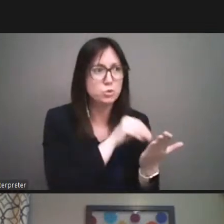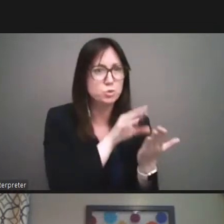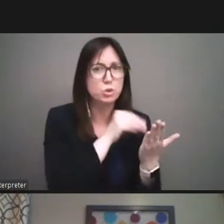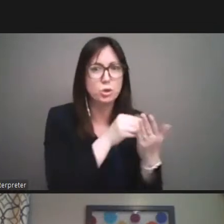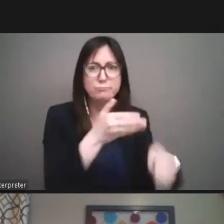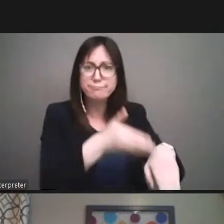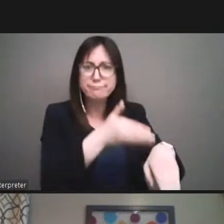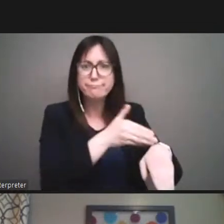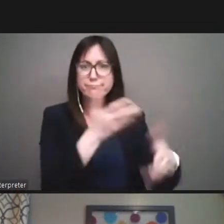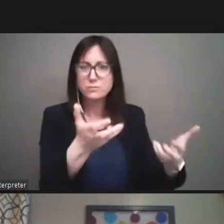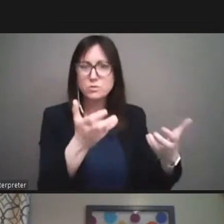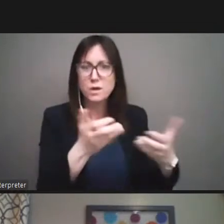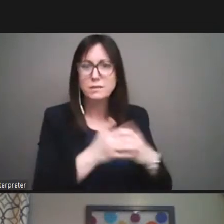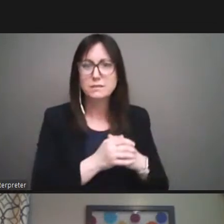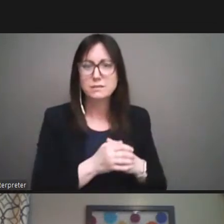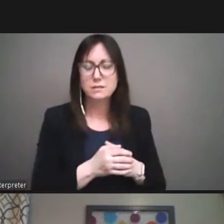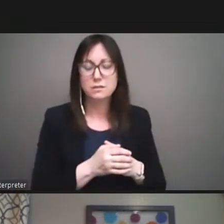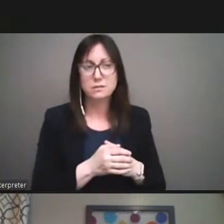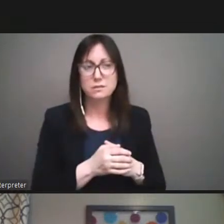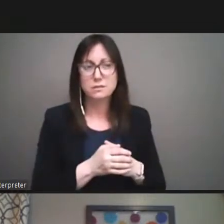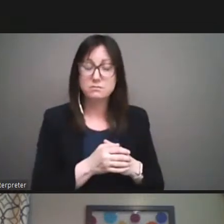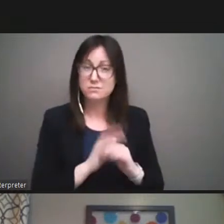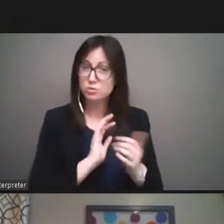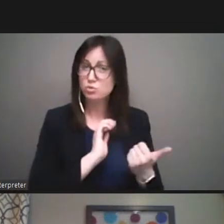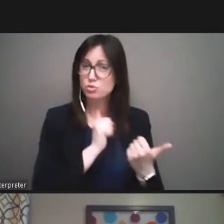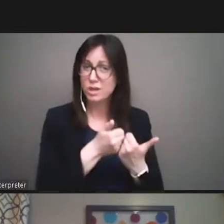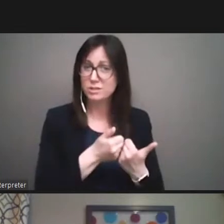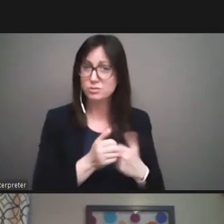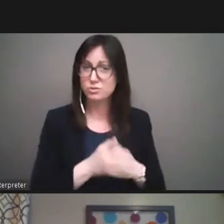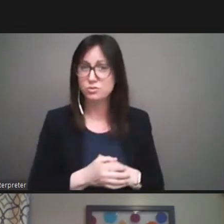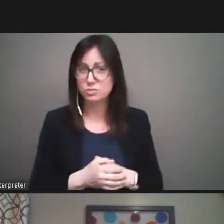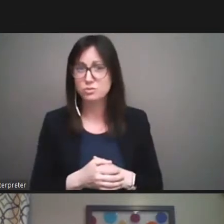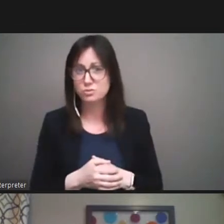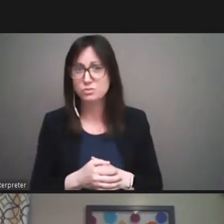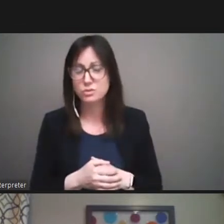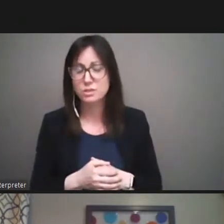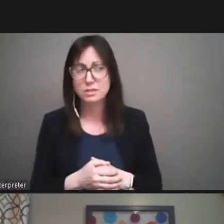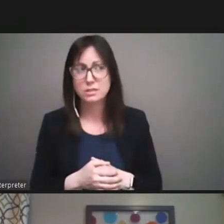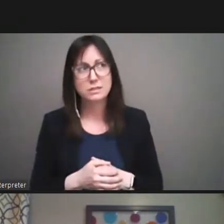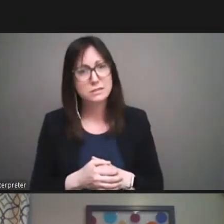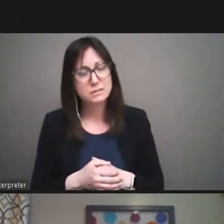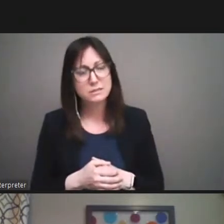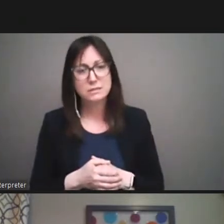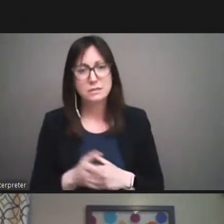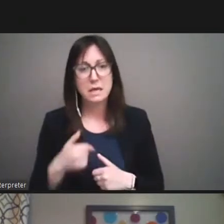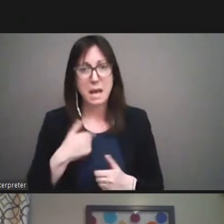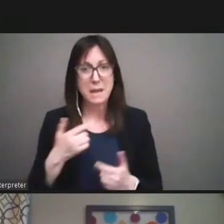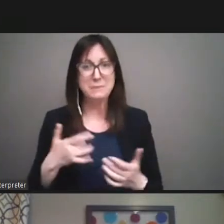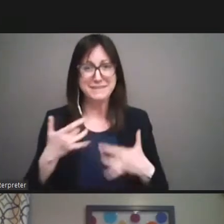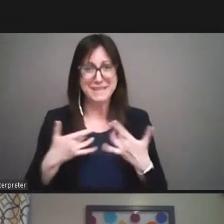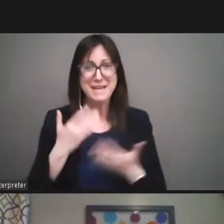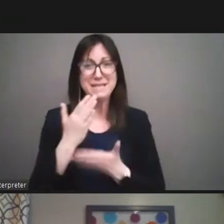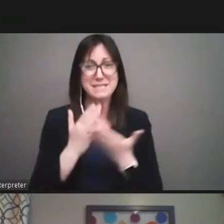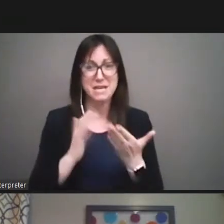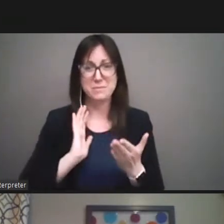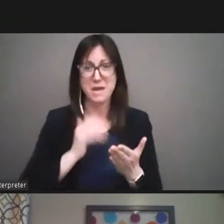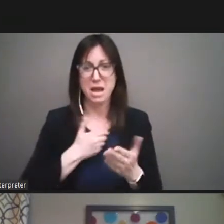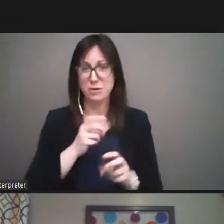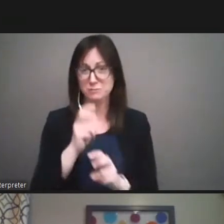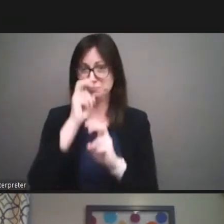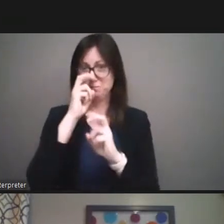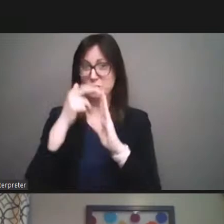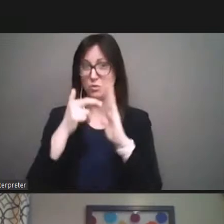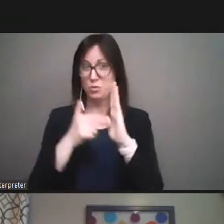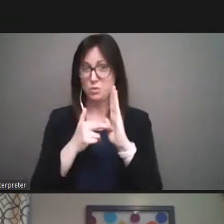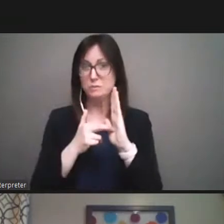it's quite challenging. It is quite challenging. And I'm really excited that some of our restrictions are lifting and